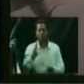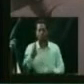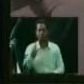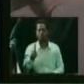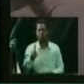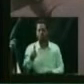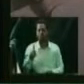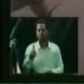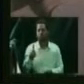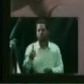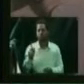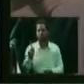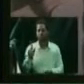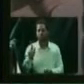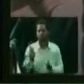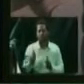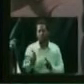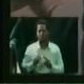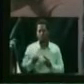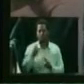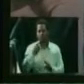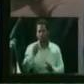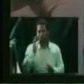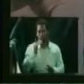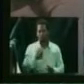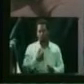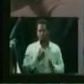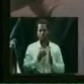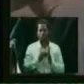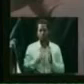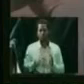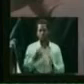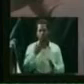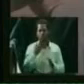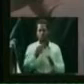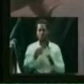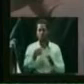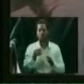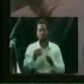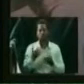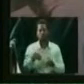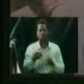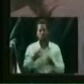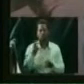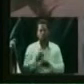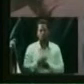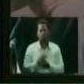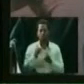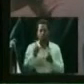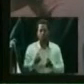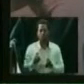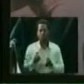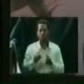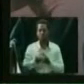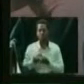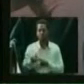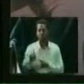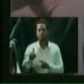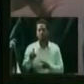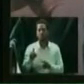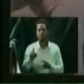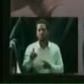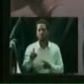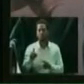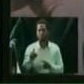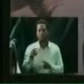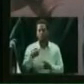Fellows when my own kids are being subjected to ever-increasing class sizes, excessive testing, and a revolving door of teachers and principals.